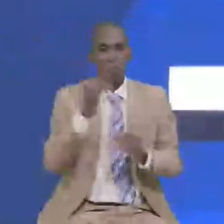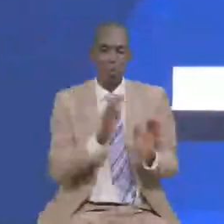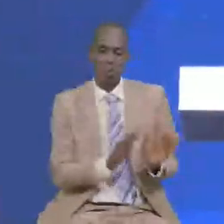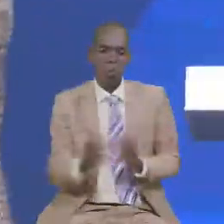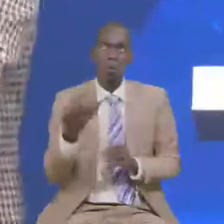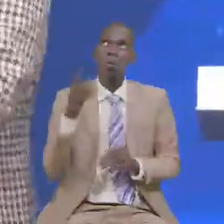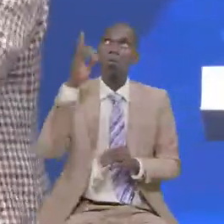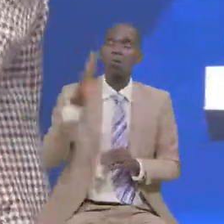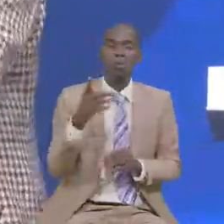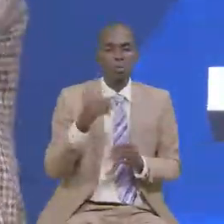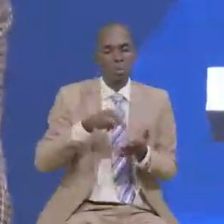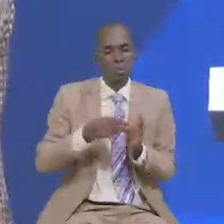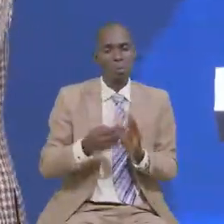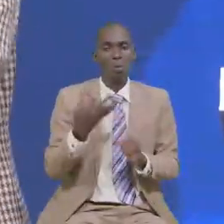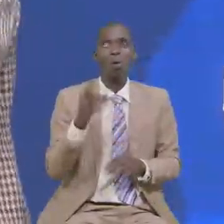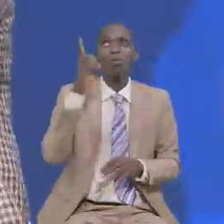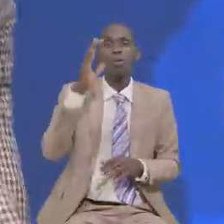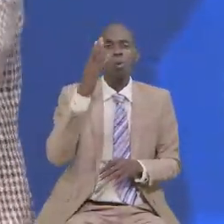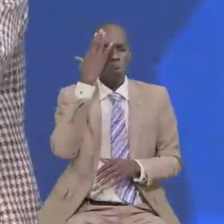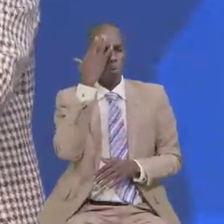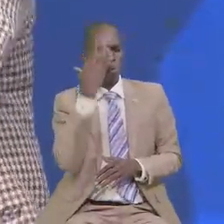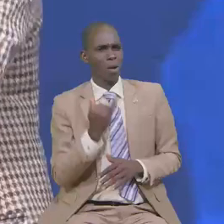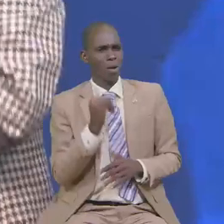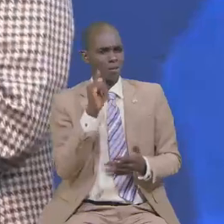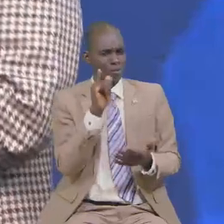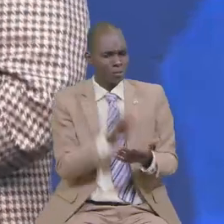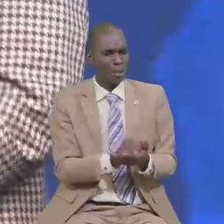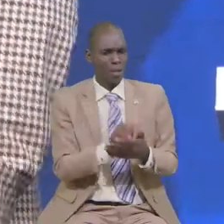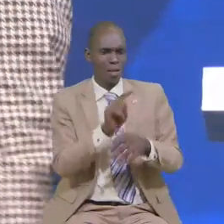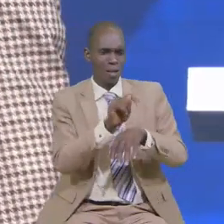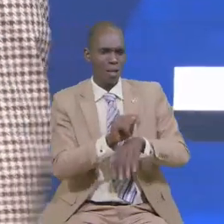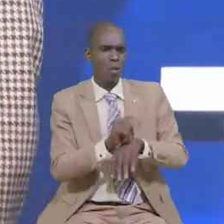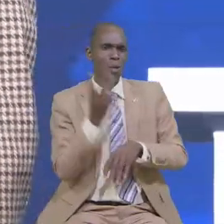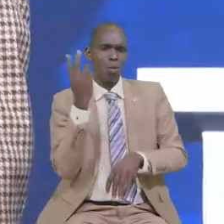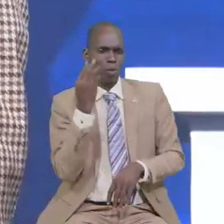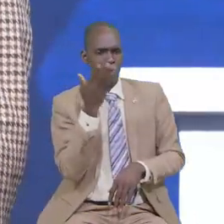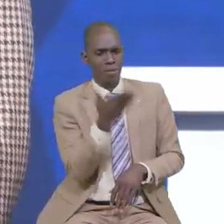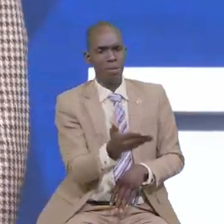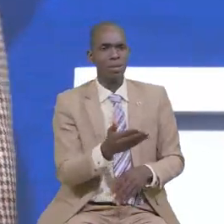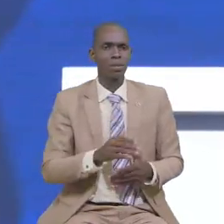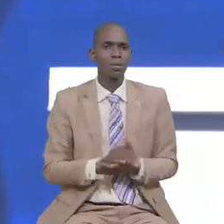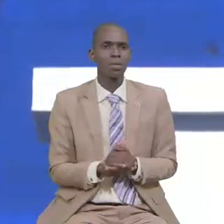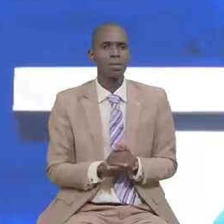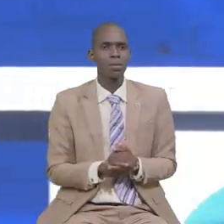of God, why that temple was there.